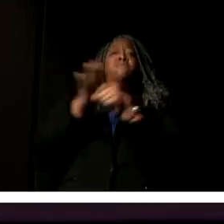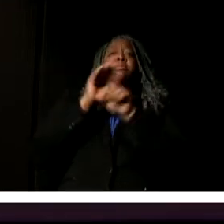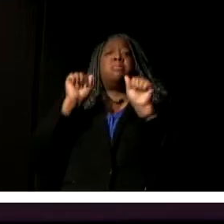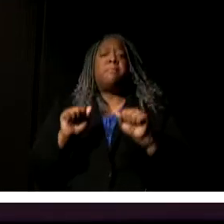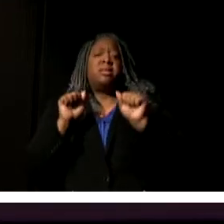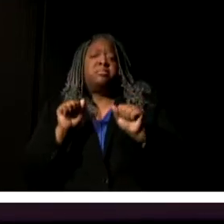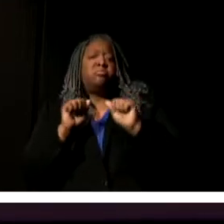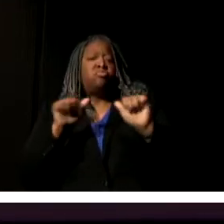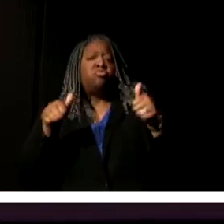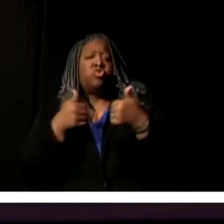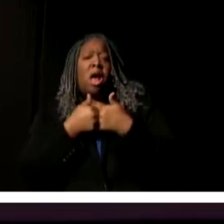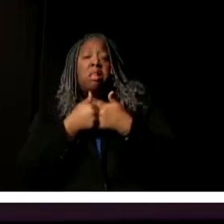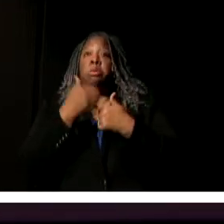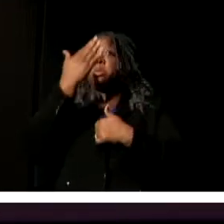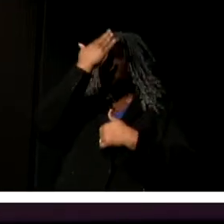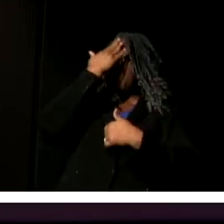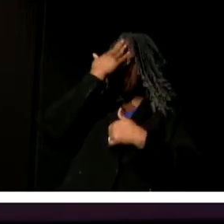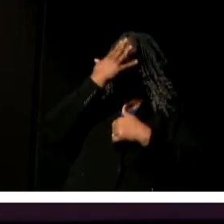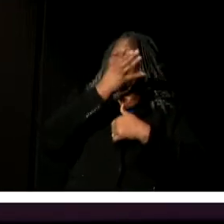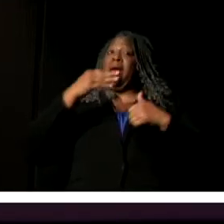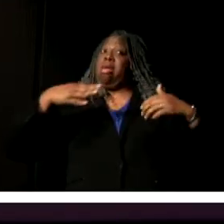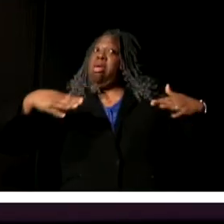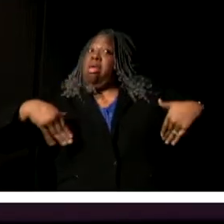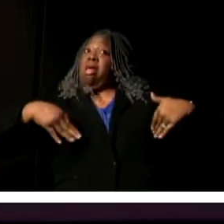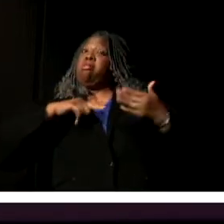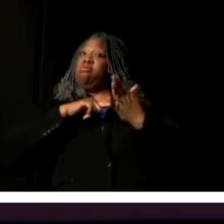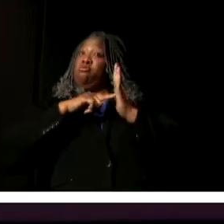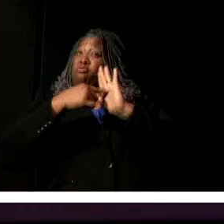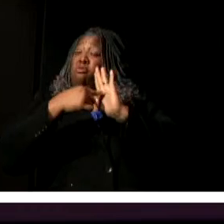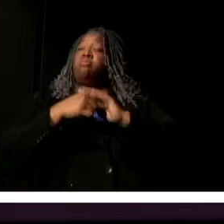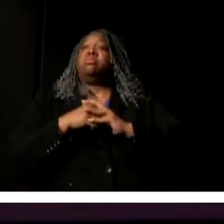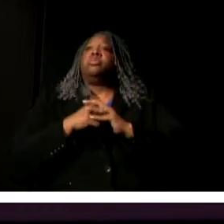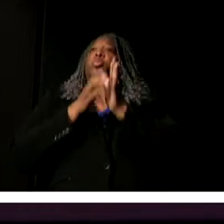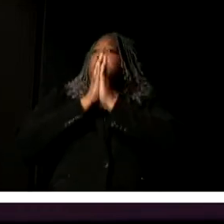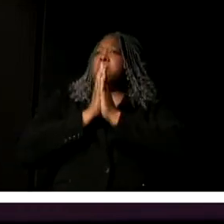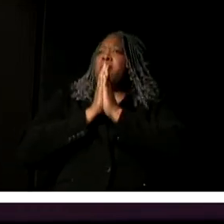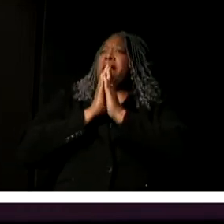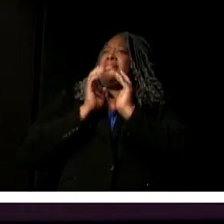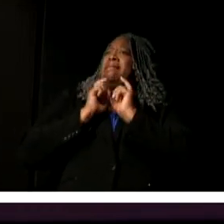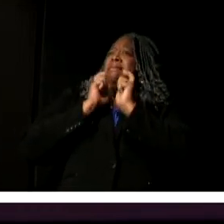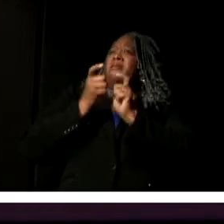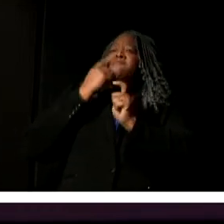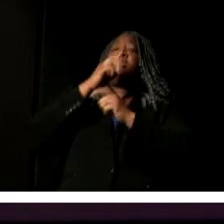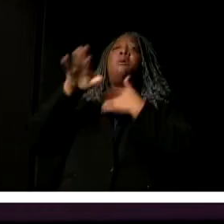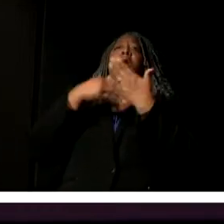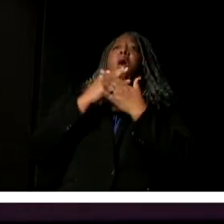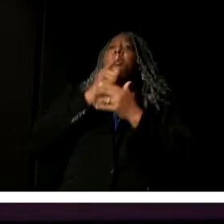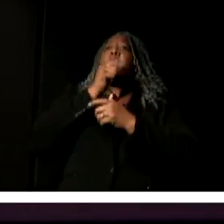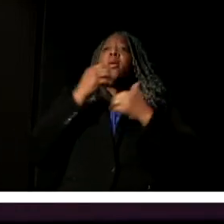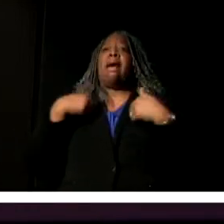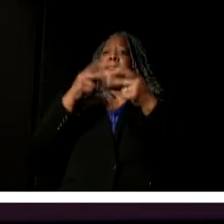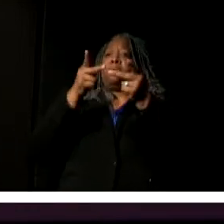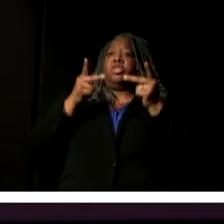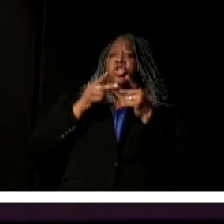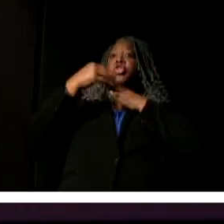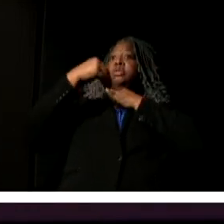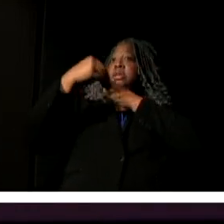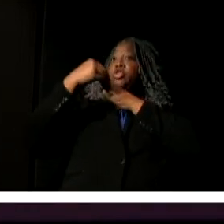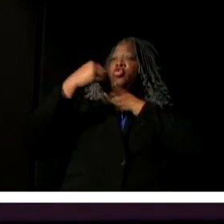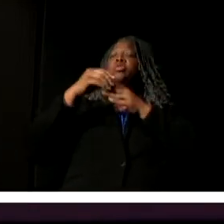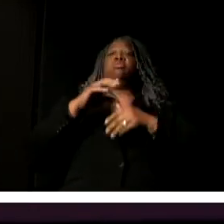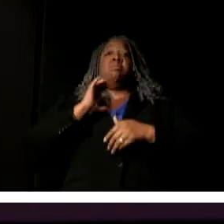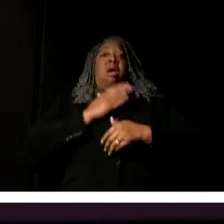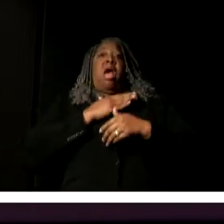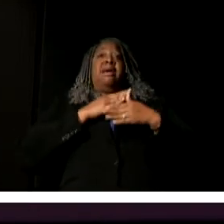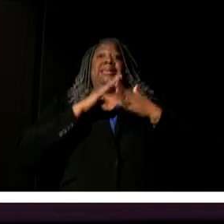and challenges both known and yet to be revealed. We pray these gifts as well for all those in positions of city leadership, our